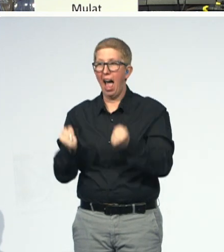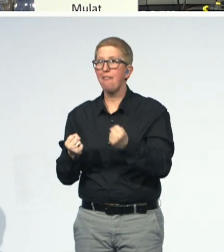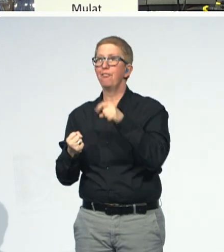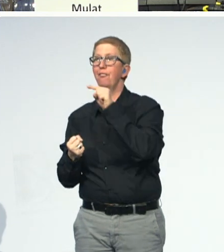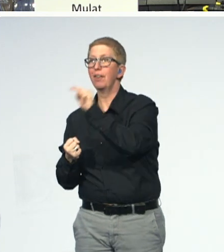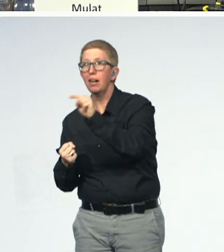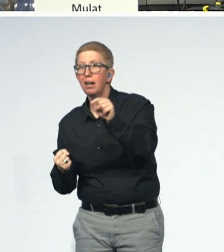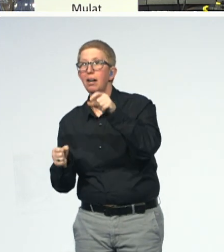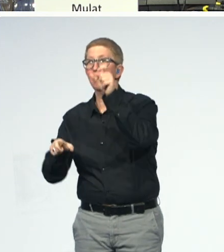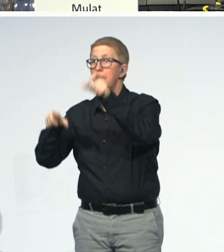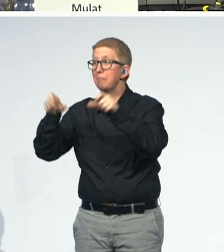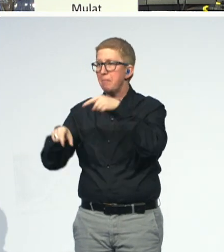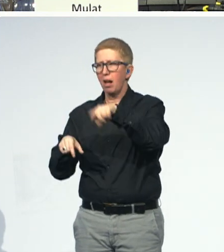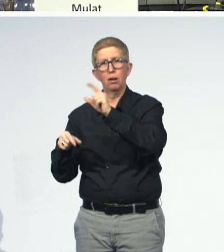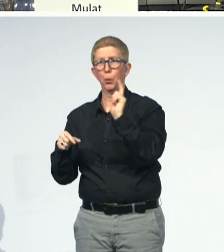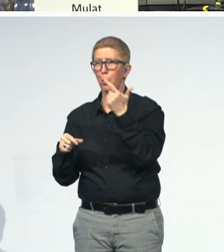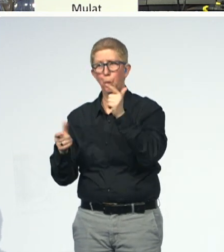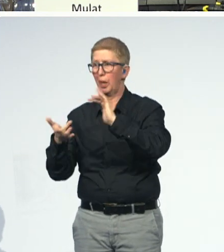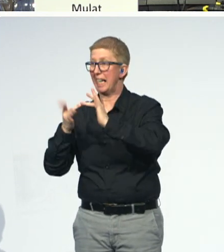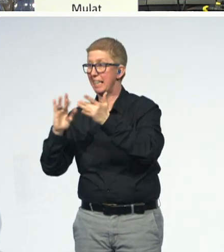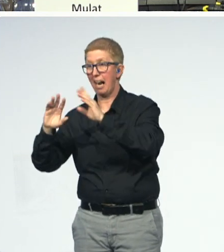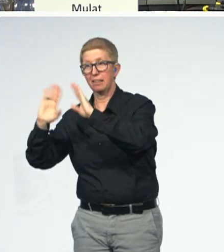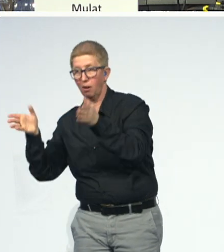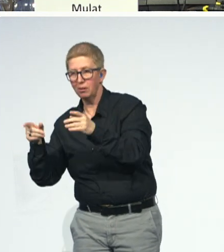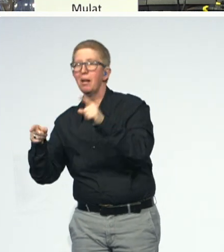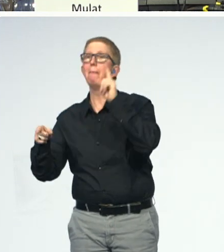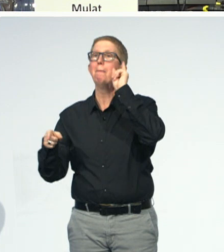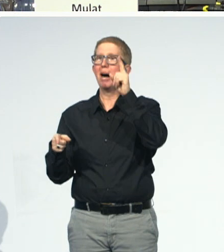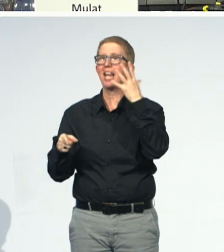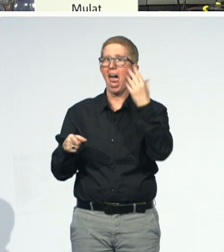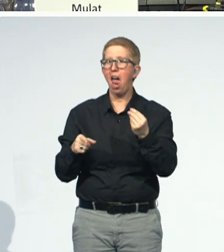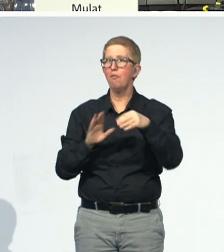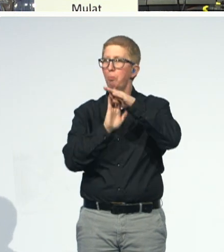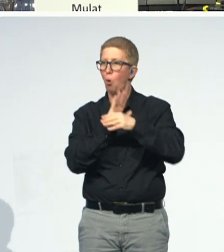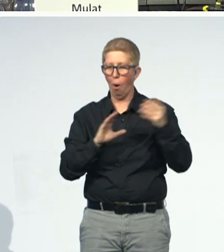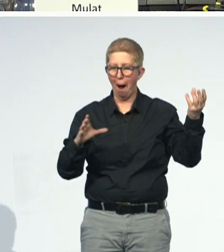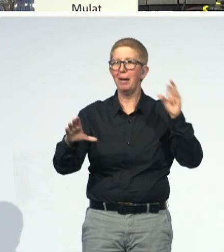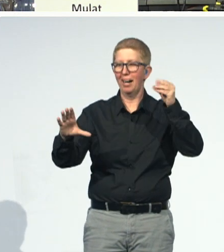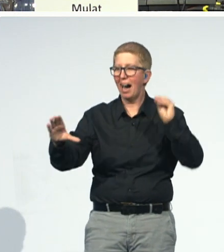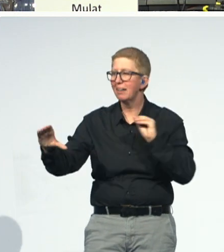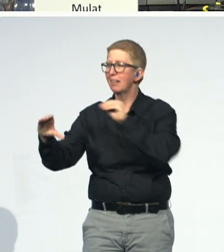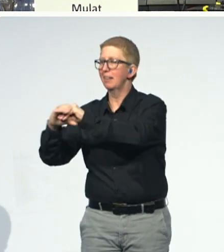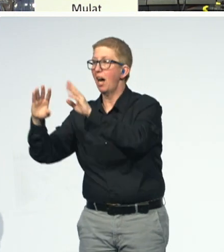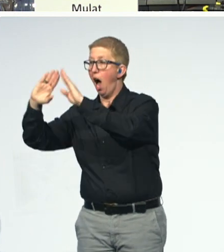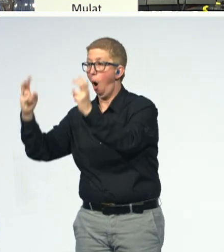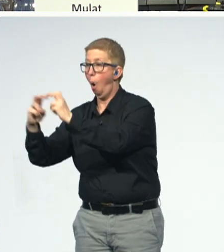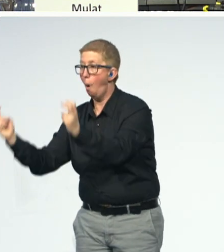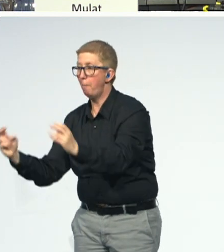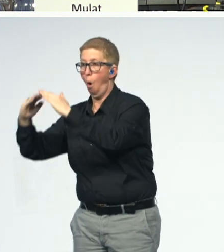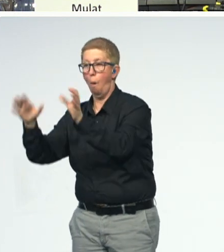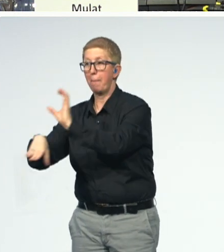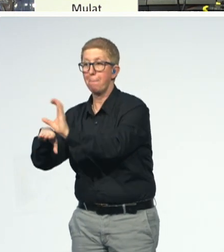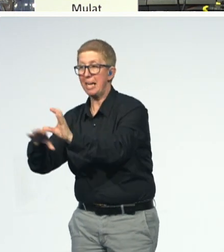We also provide audiological services because in Ethiopia, early diagnosis, hearing